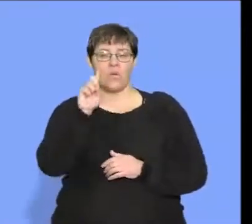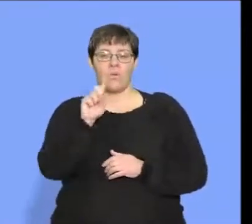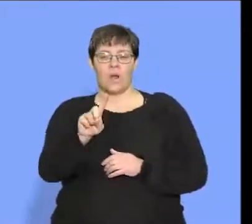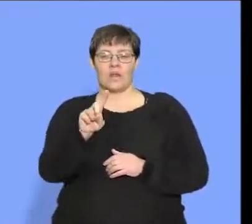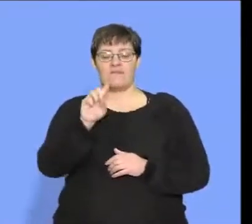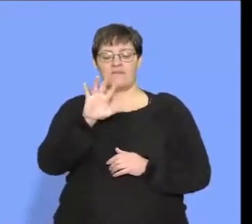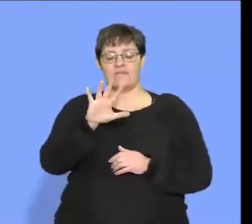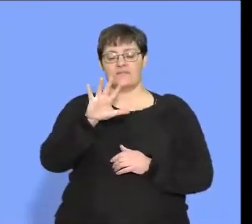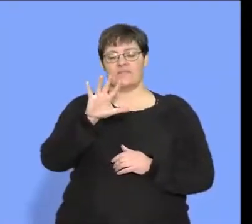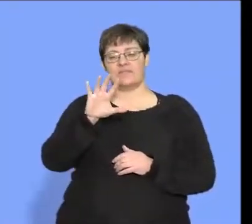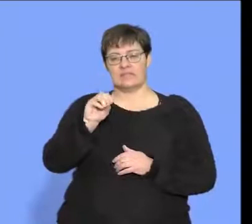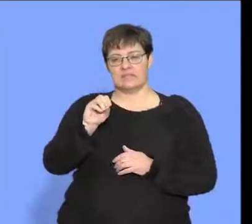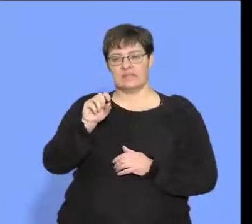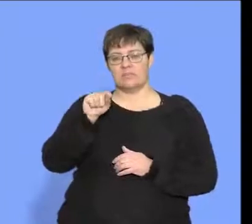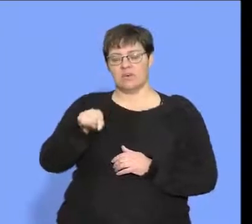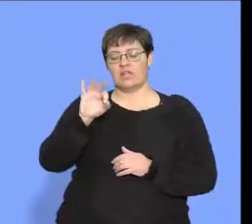be